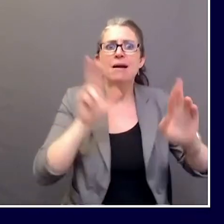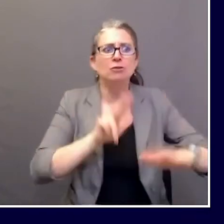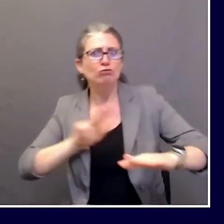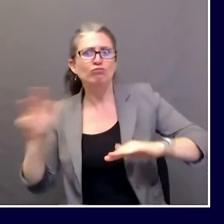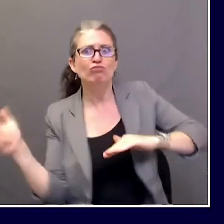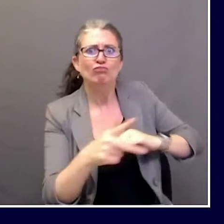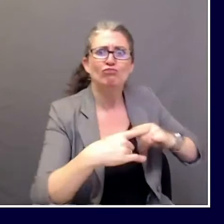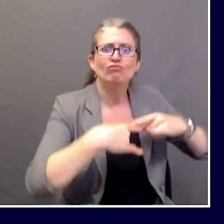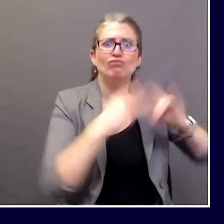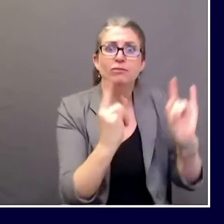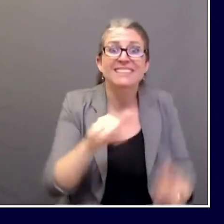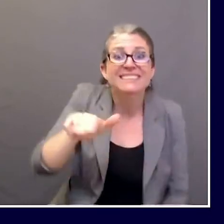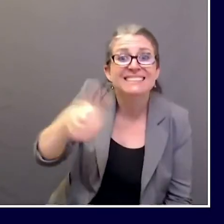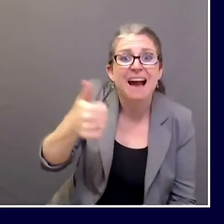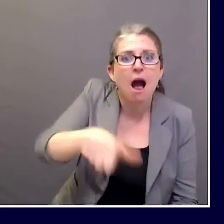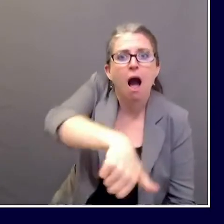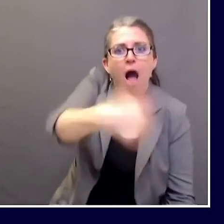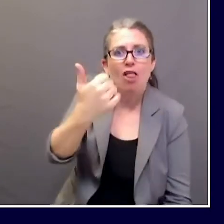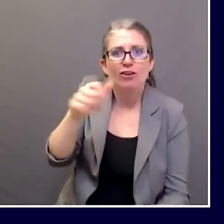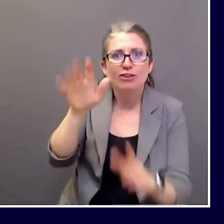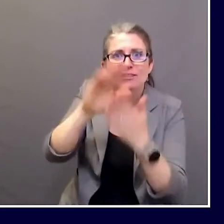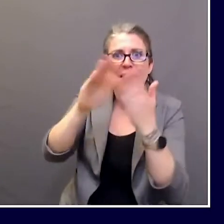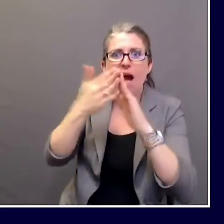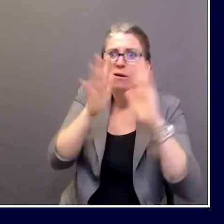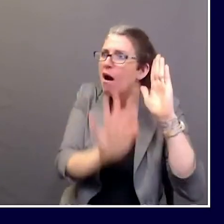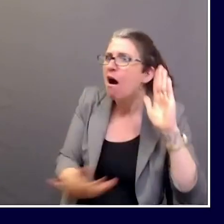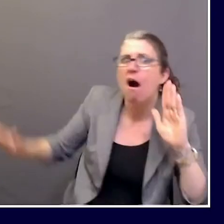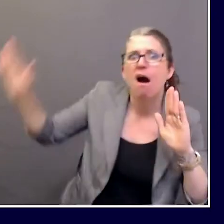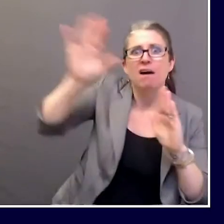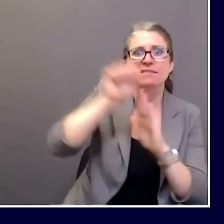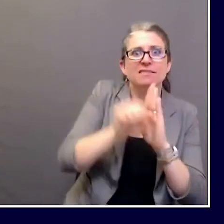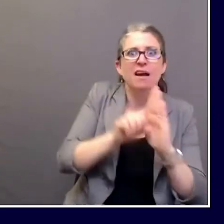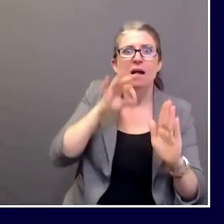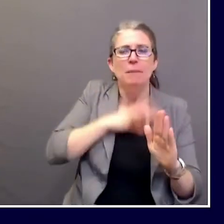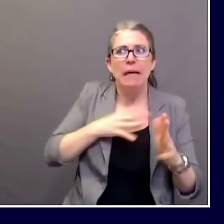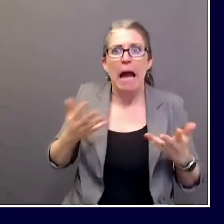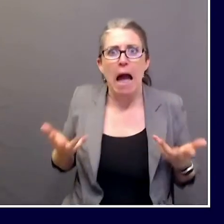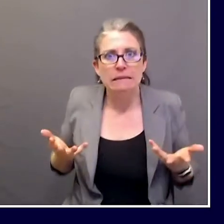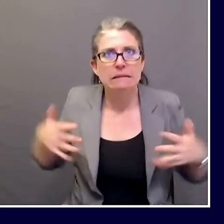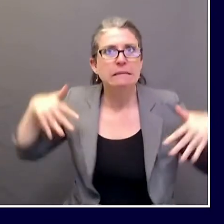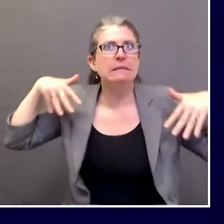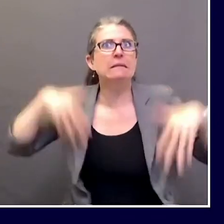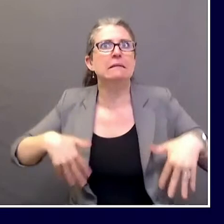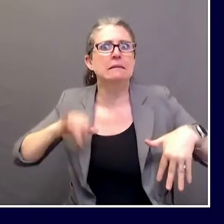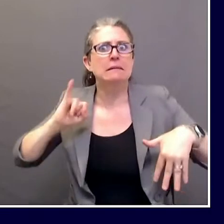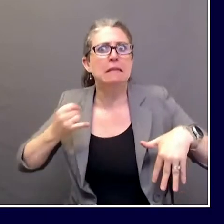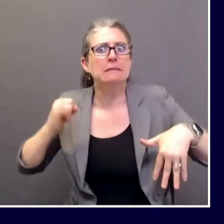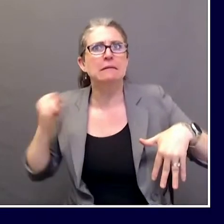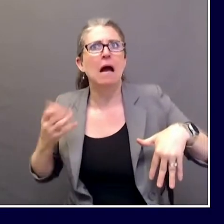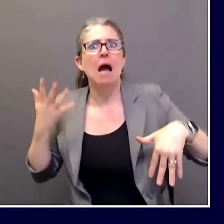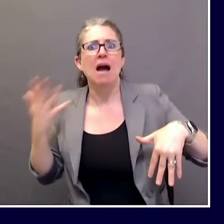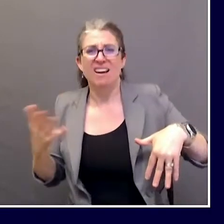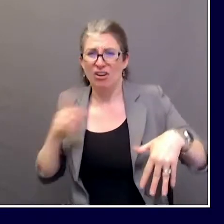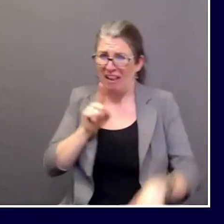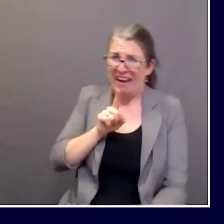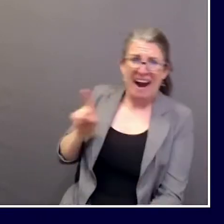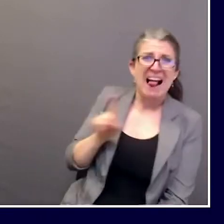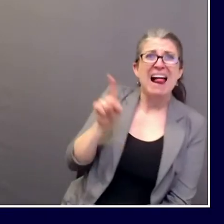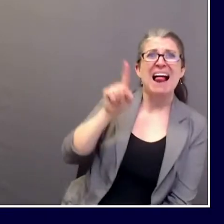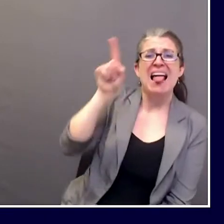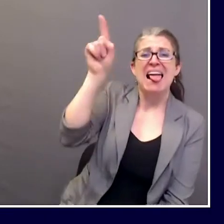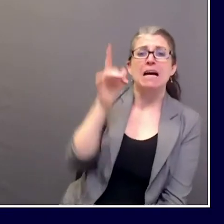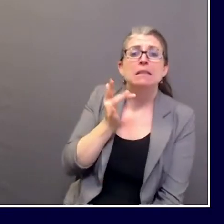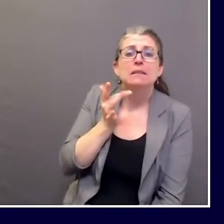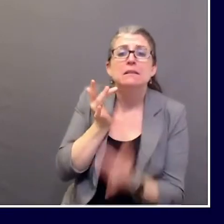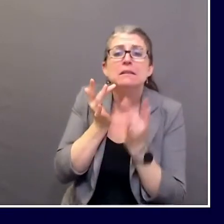of Maine people in the rural and underserved areas of Maine in particular. The mobile unit's next stop